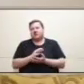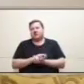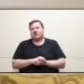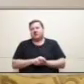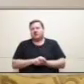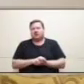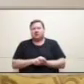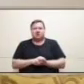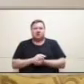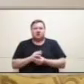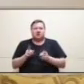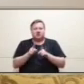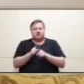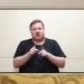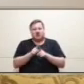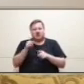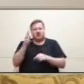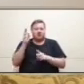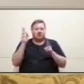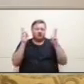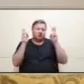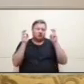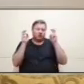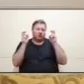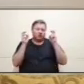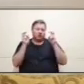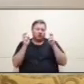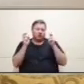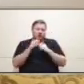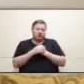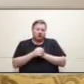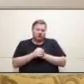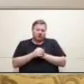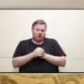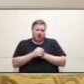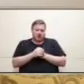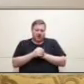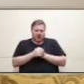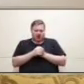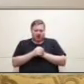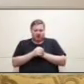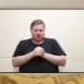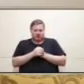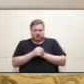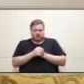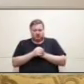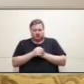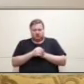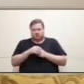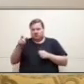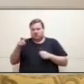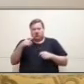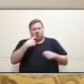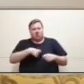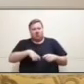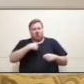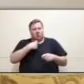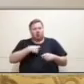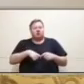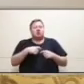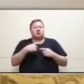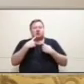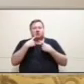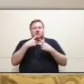You raised an issue of personnel disclosures or personal disclosures by both staff